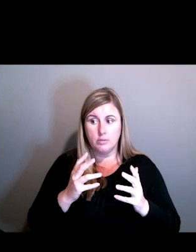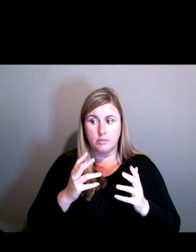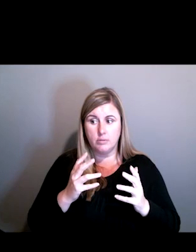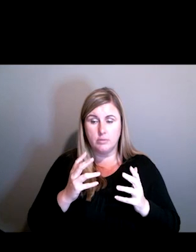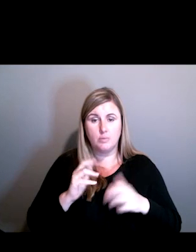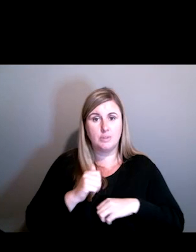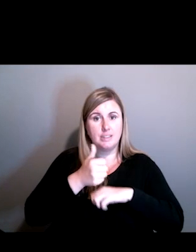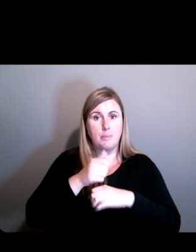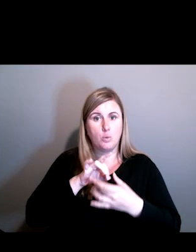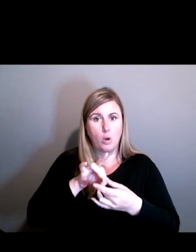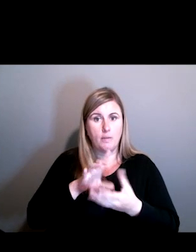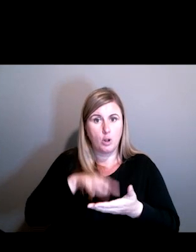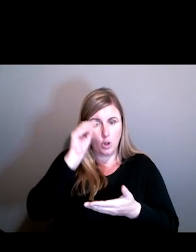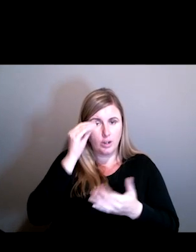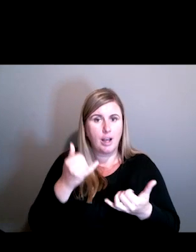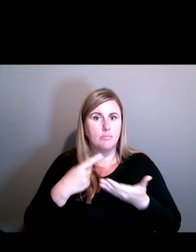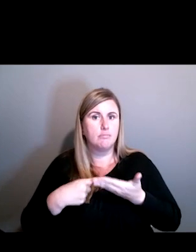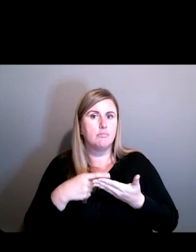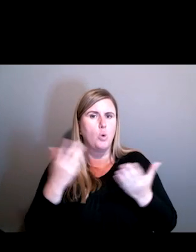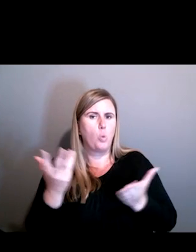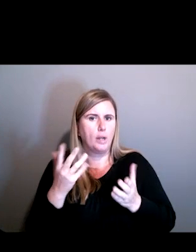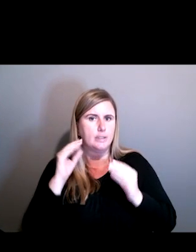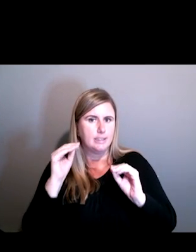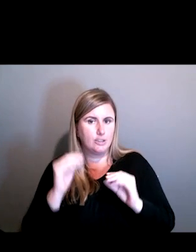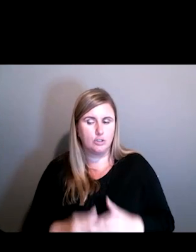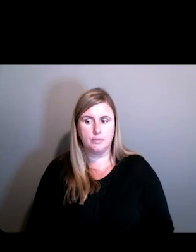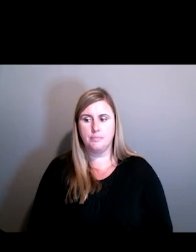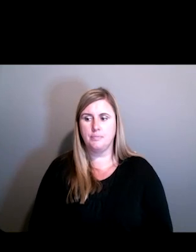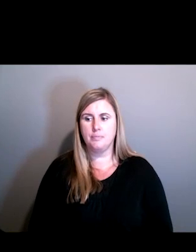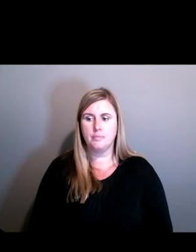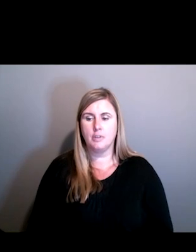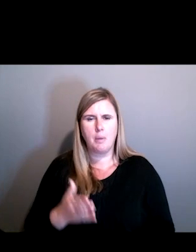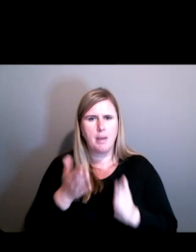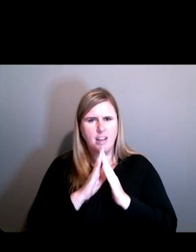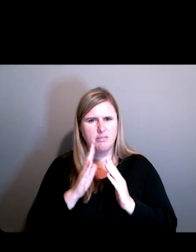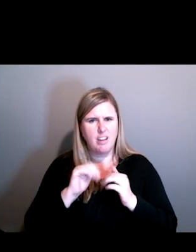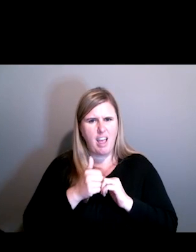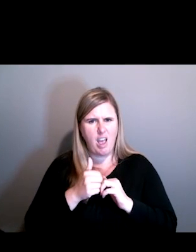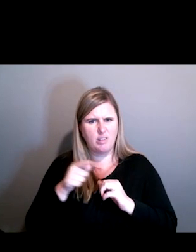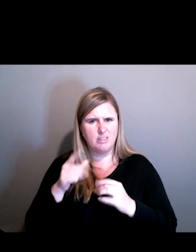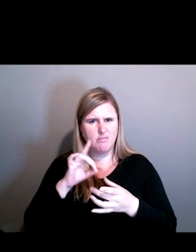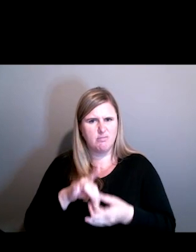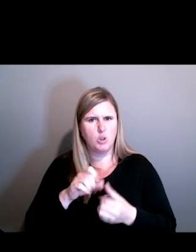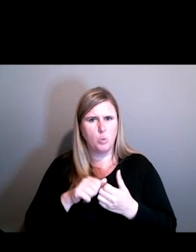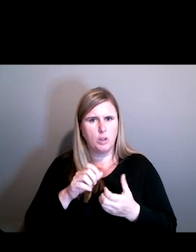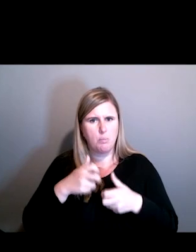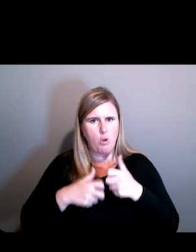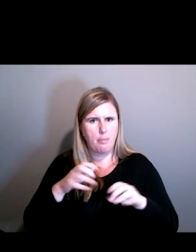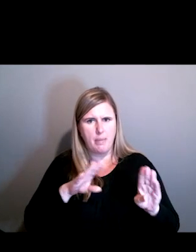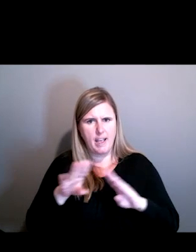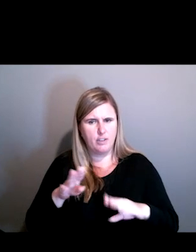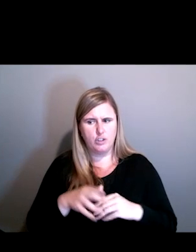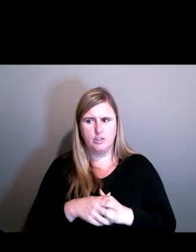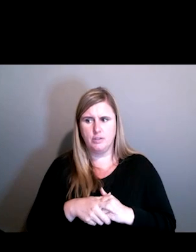and how to cooperate and how to establish cooperative learners, let's talk about what to teach. So you might be asking, well, how does this tie